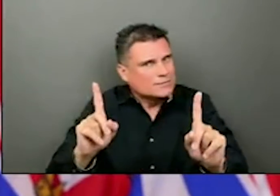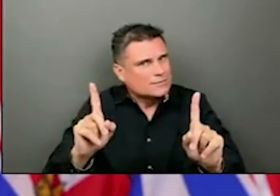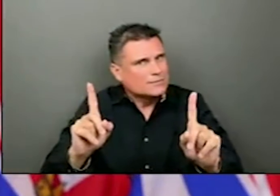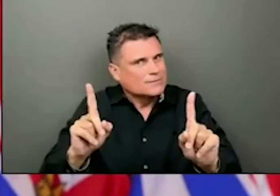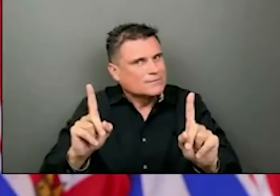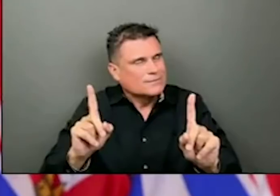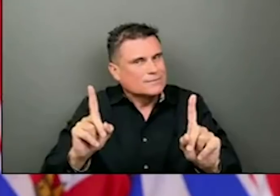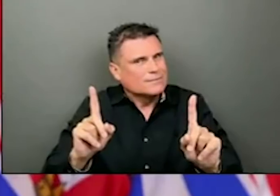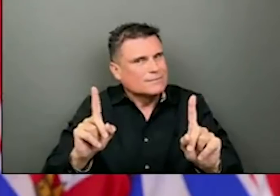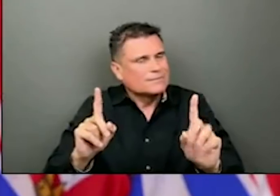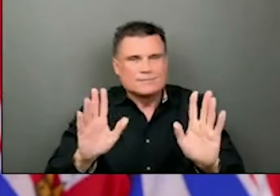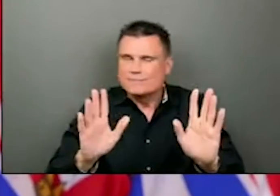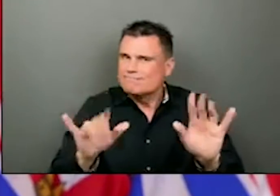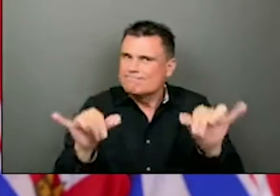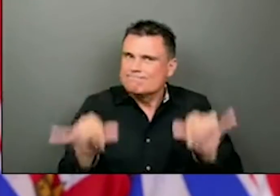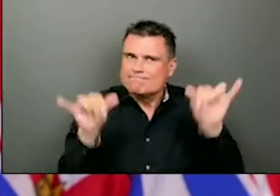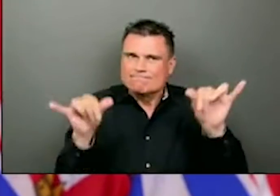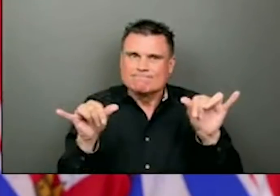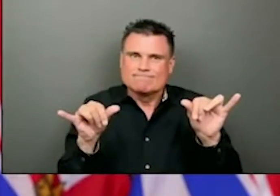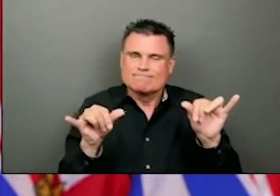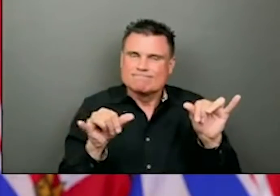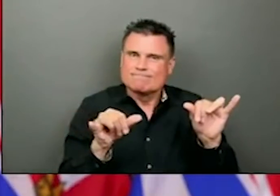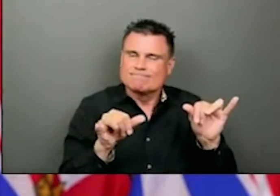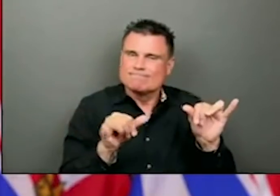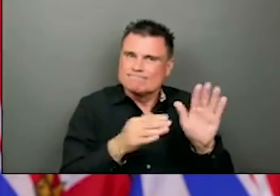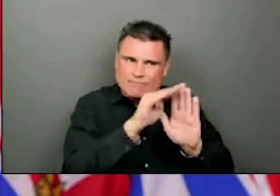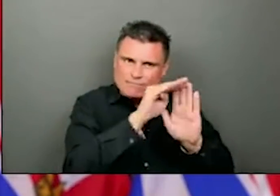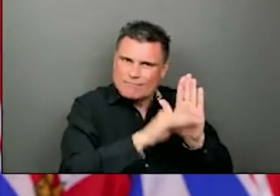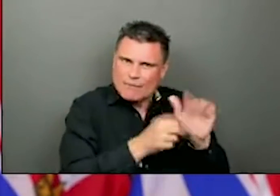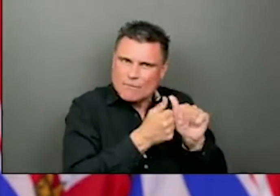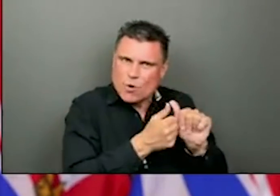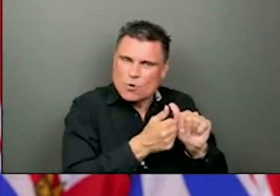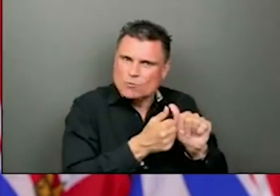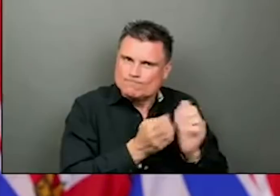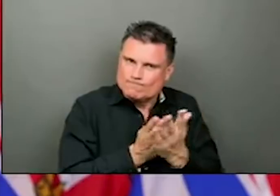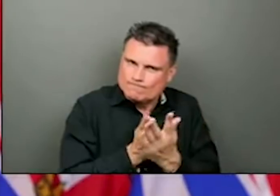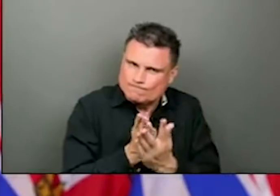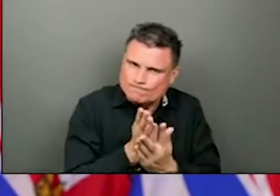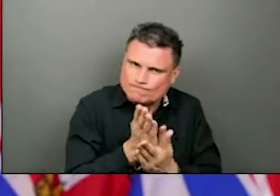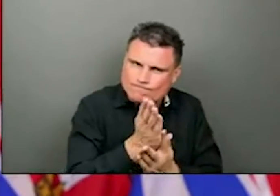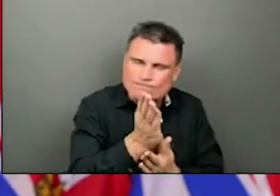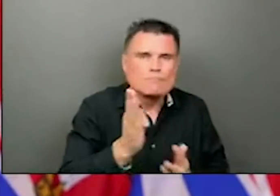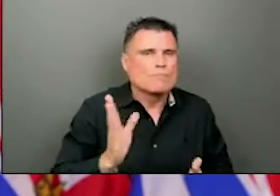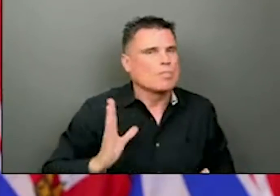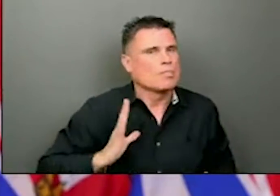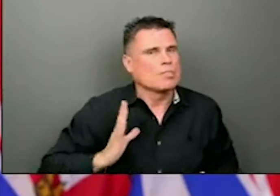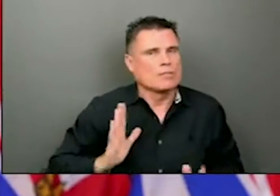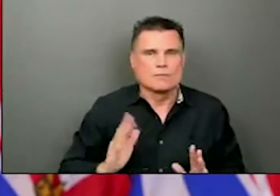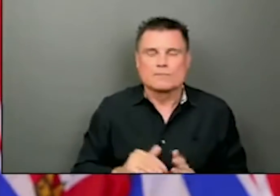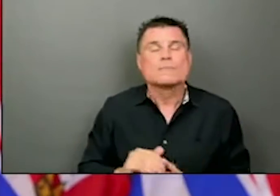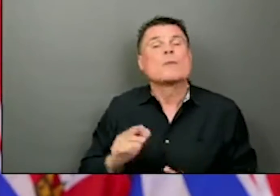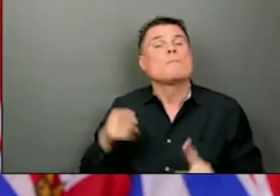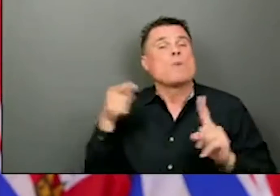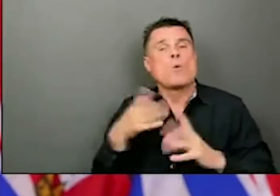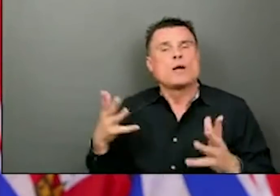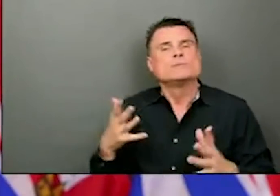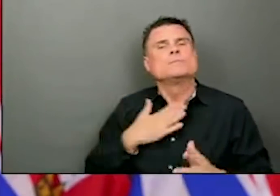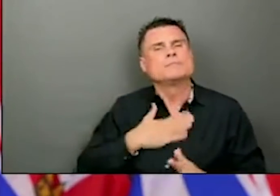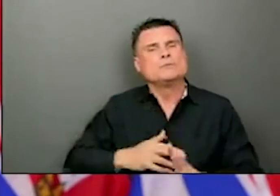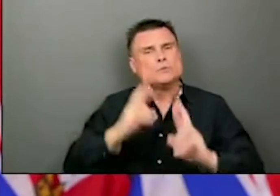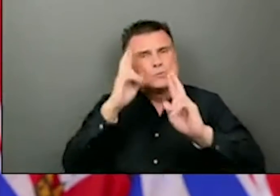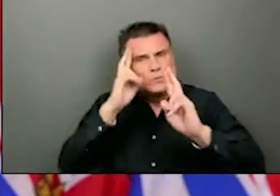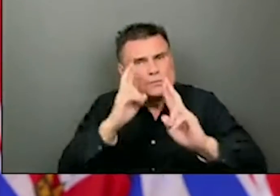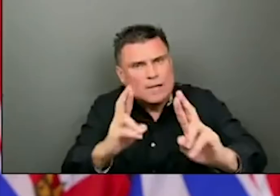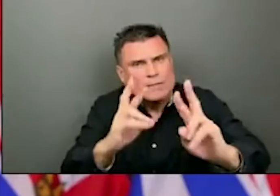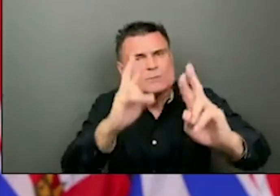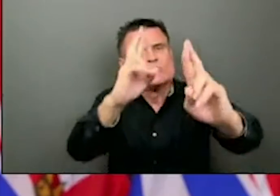more restorative. It is within our power, but the key is, again, to be respectful of one another, to be kind